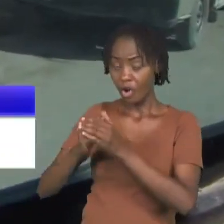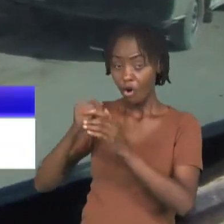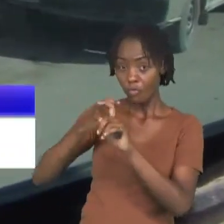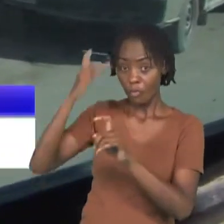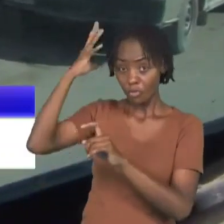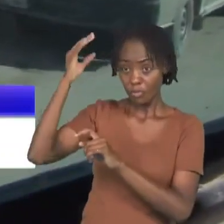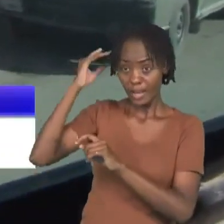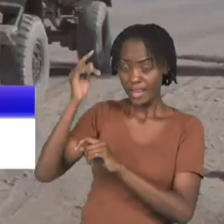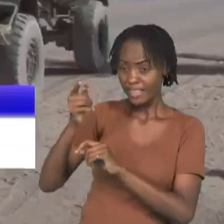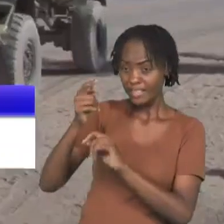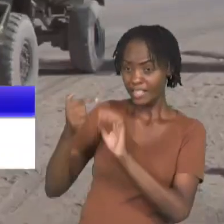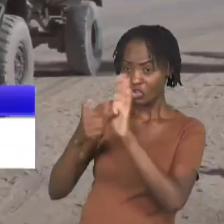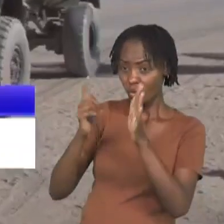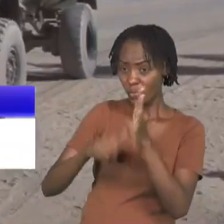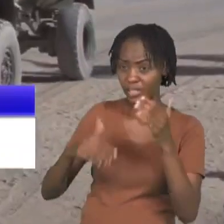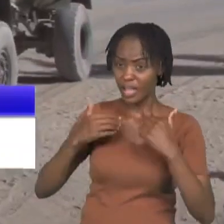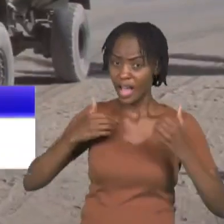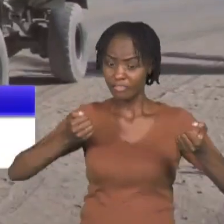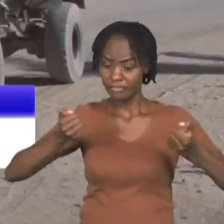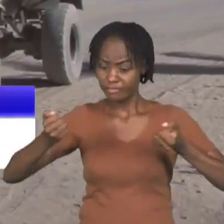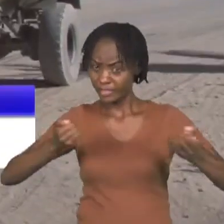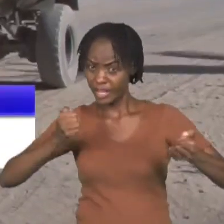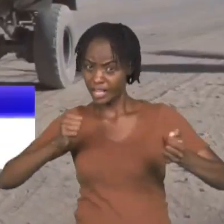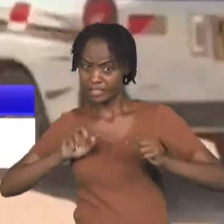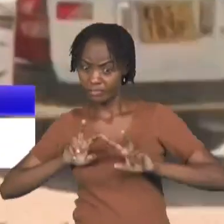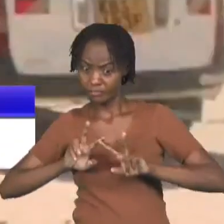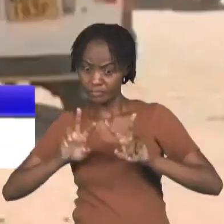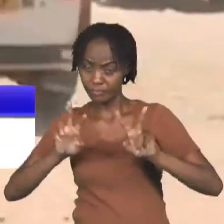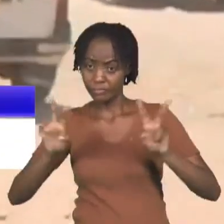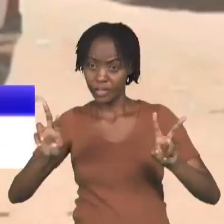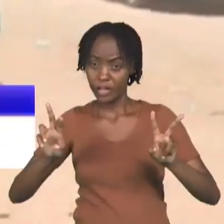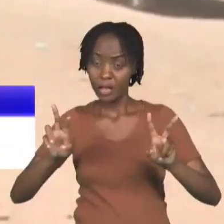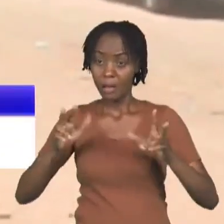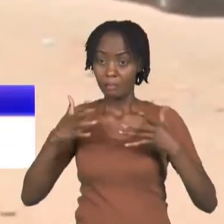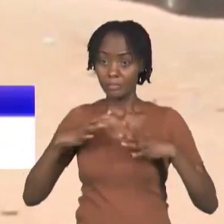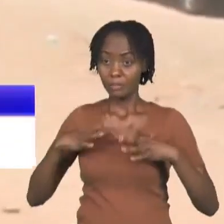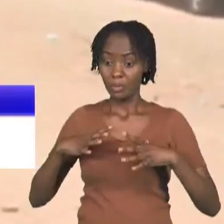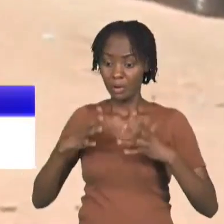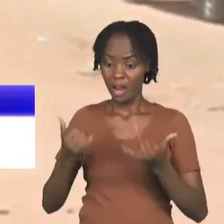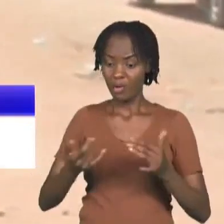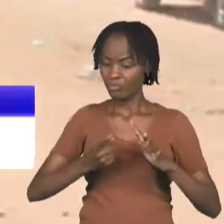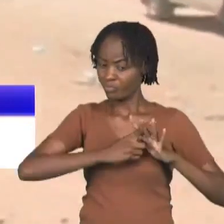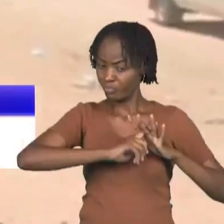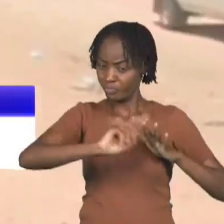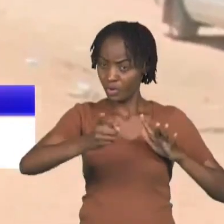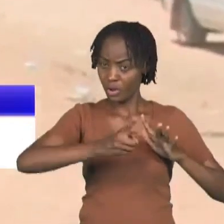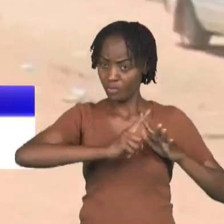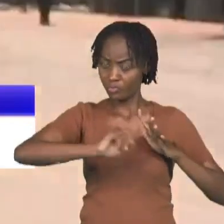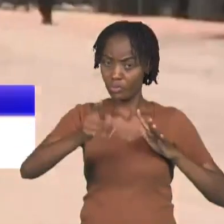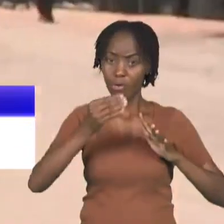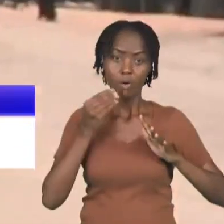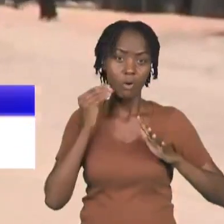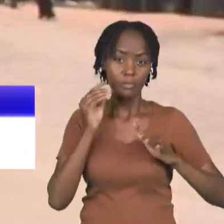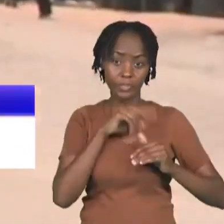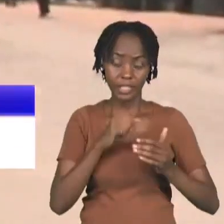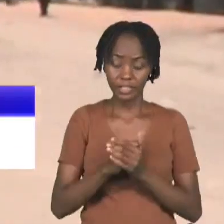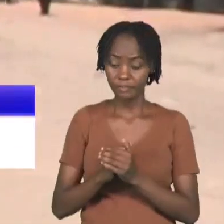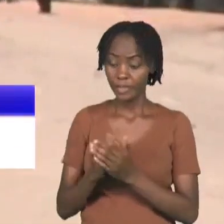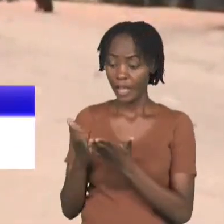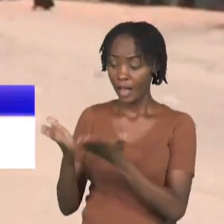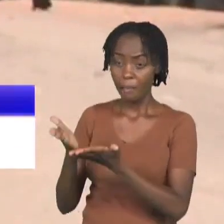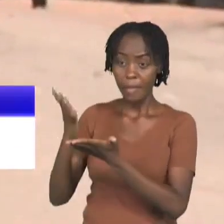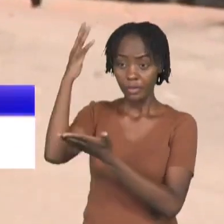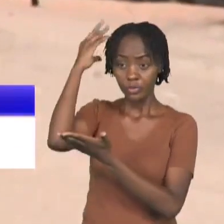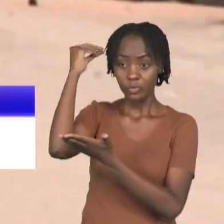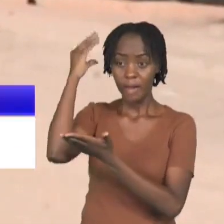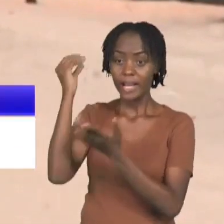placing technical vehicles at the border point 3, has forced locals to start leaving their homes. Somalia has announced that it will, in